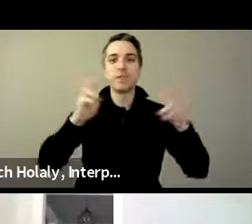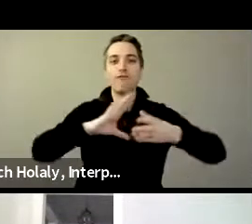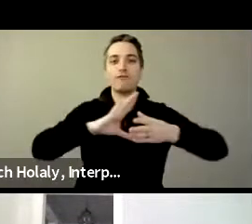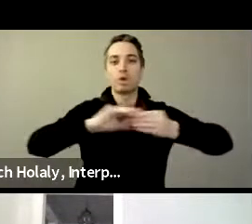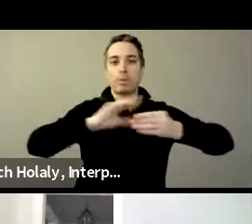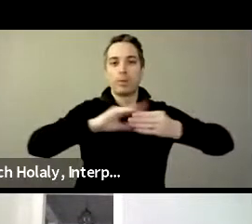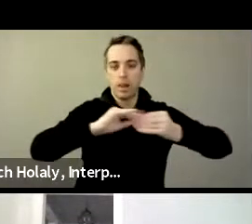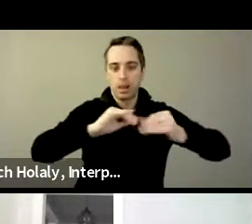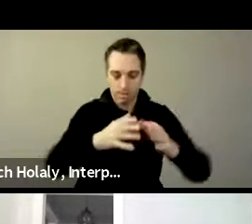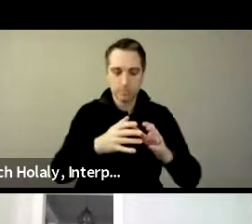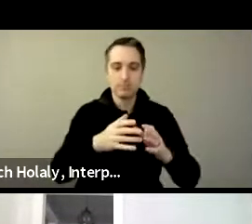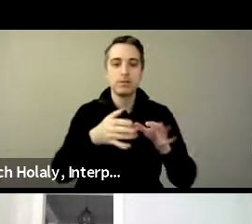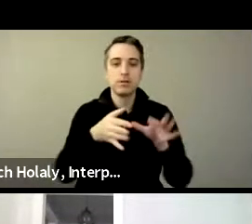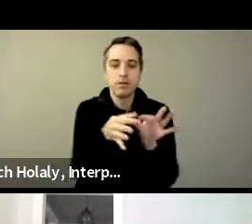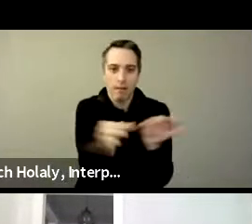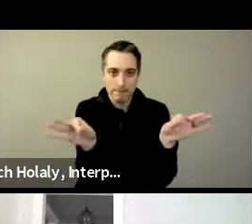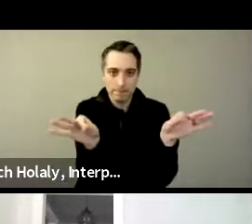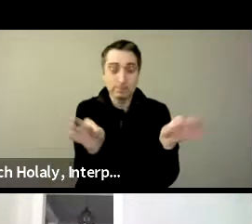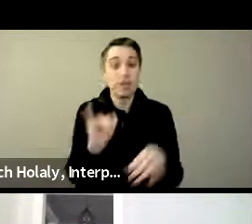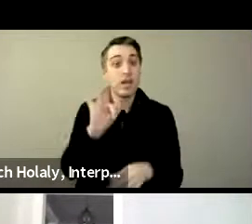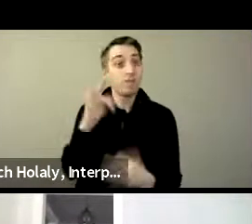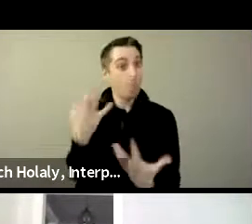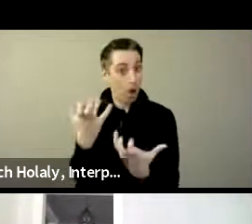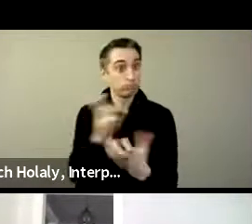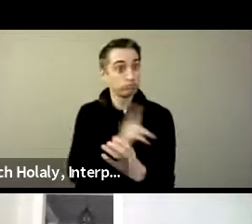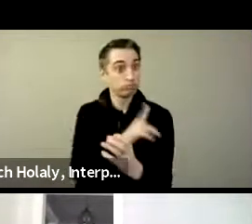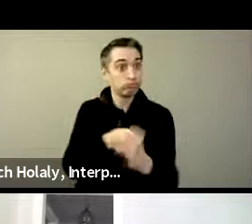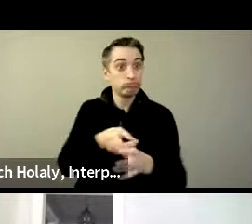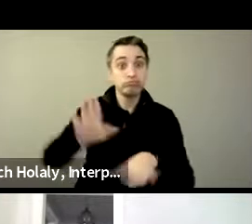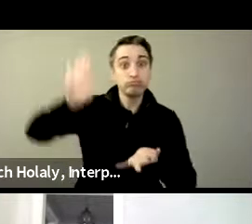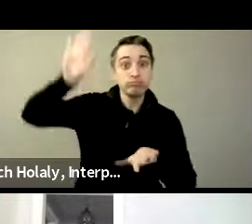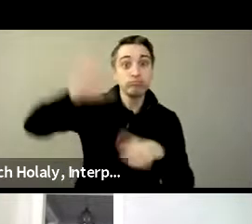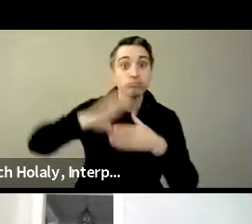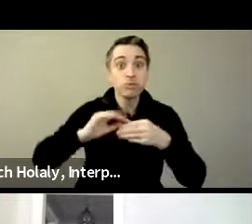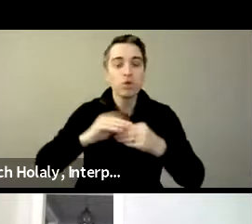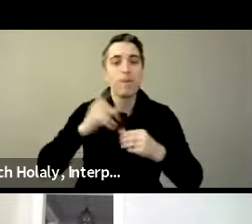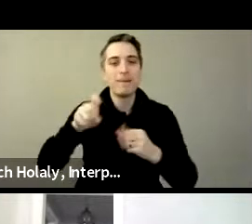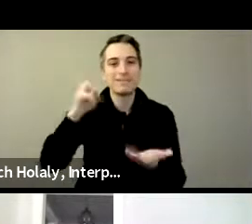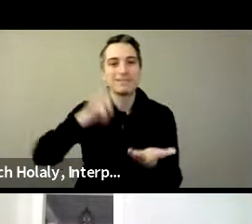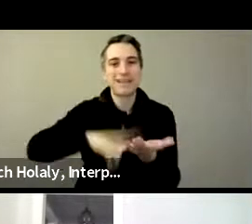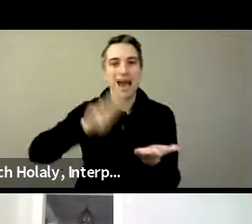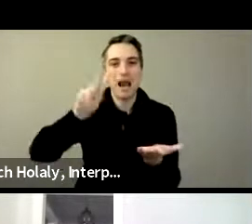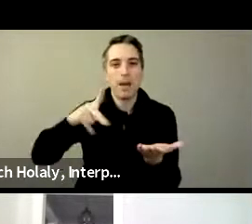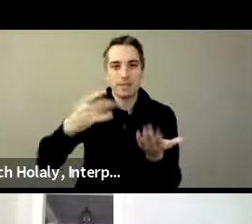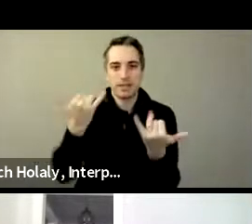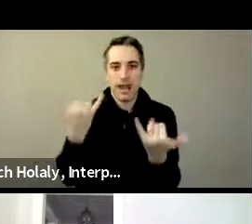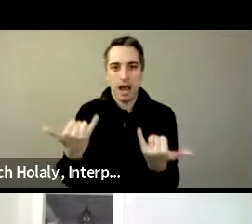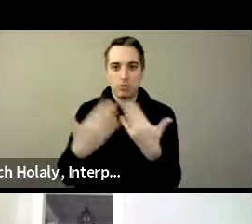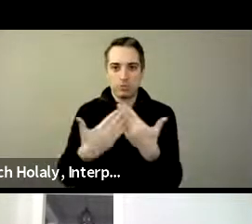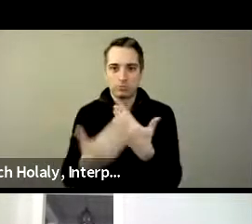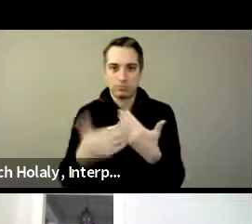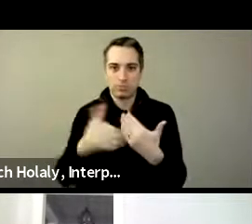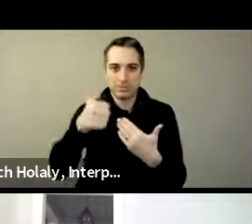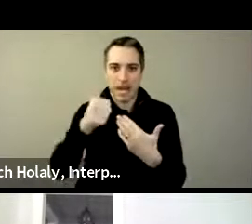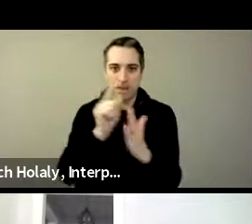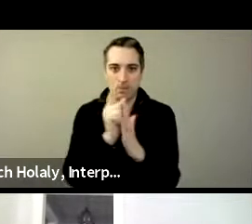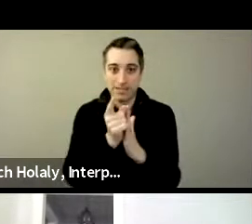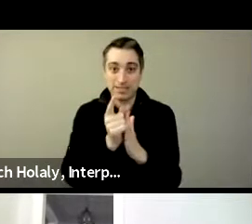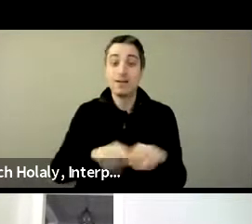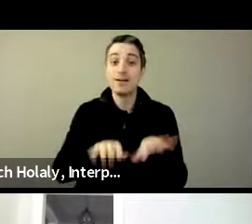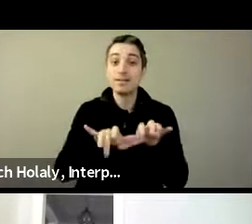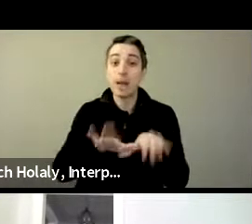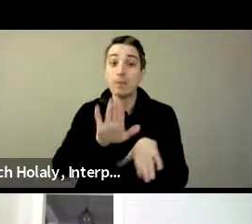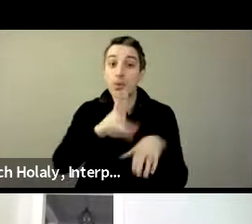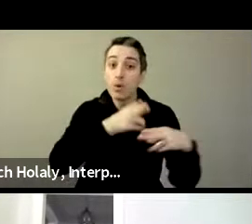to speak during the public comment portion of the agenda, you must sign up to do so within the next 10 minutes by typing your name and city you